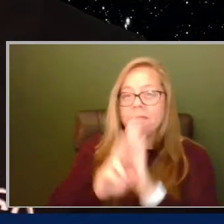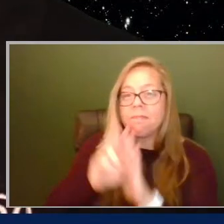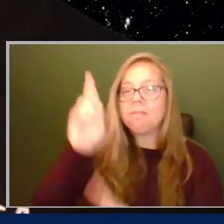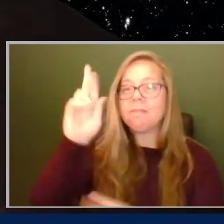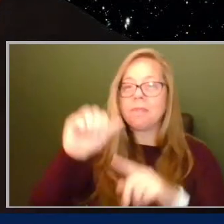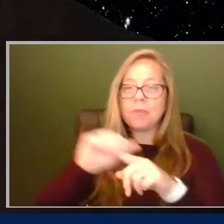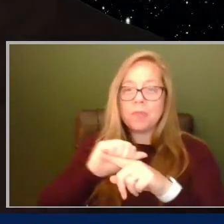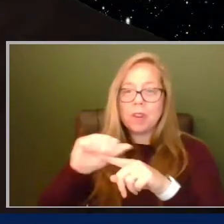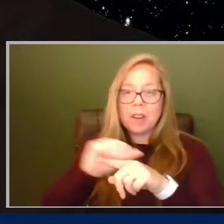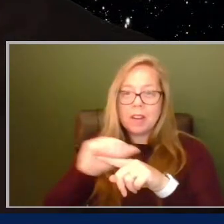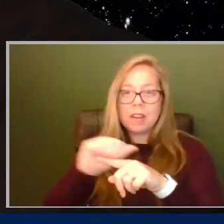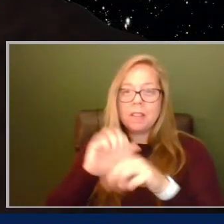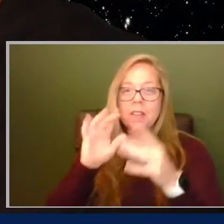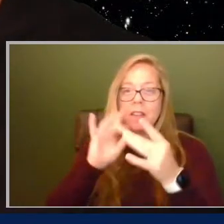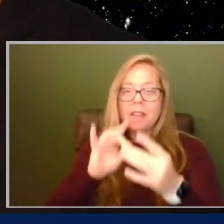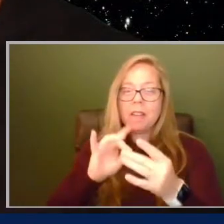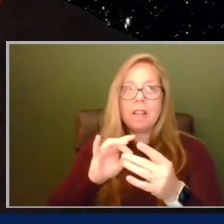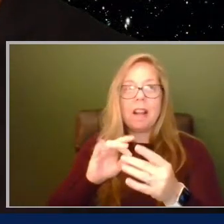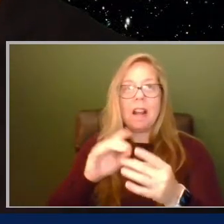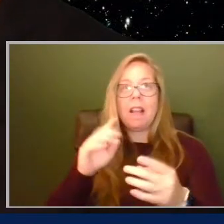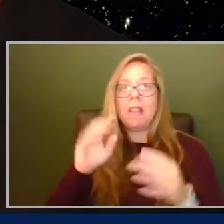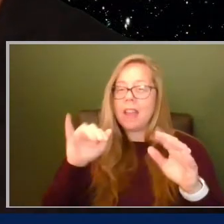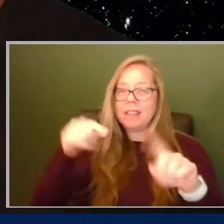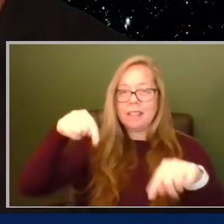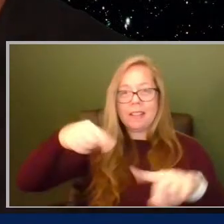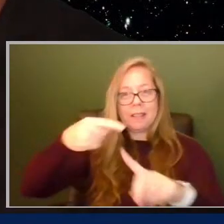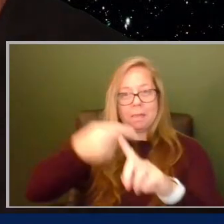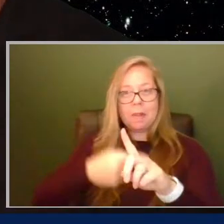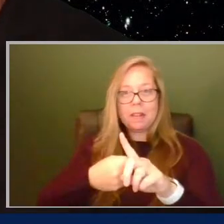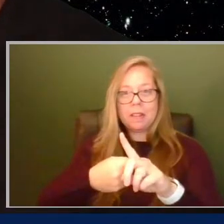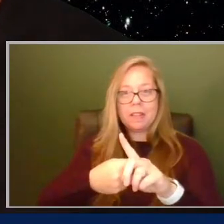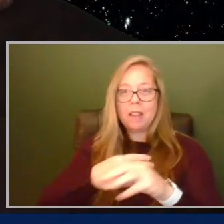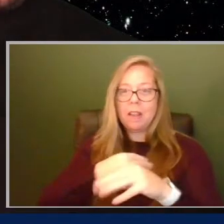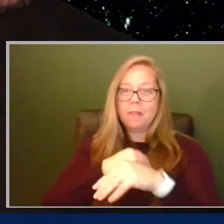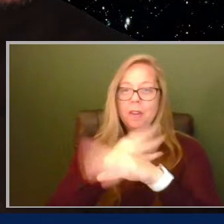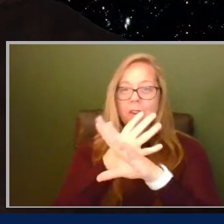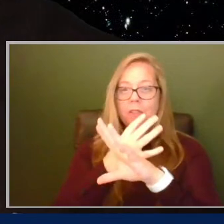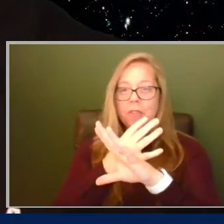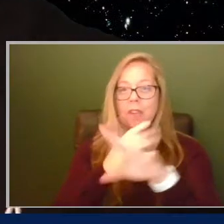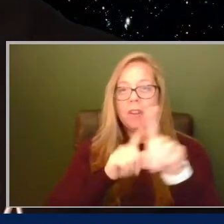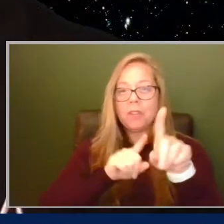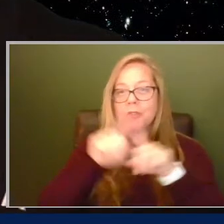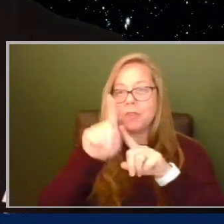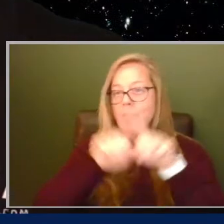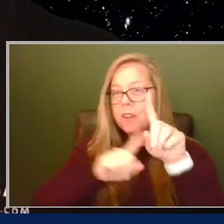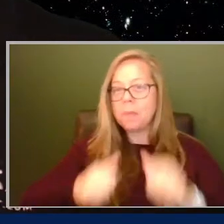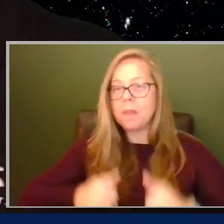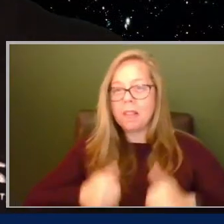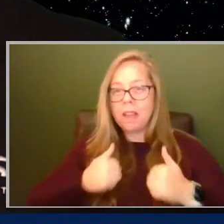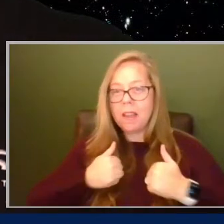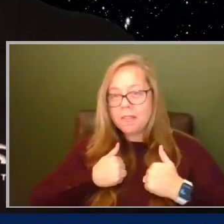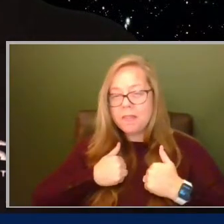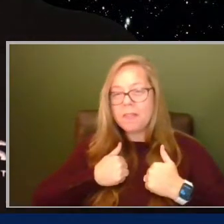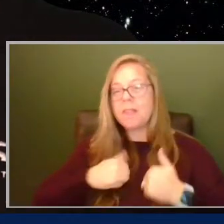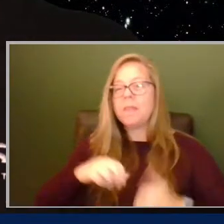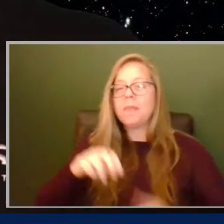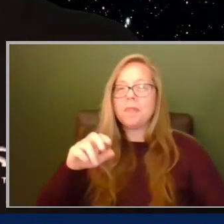is today's, or this month's, I guess, Virtual Astronomy Live with Intrepid Museum and NASA spaceflight here.